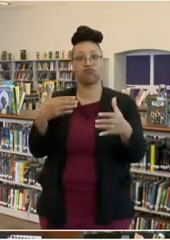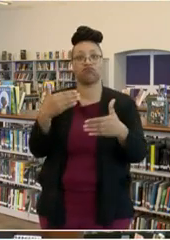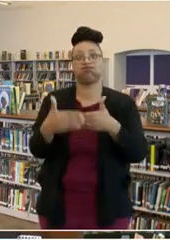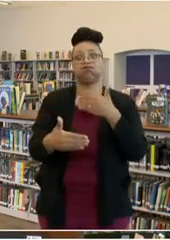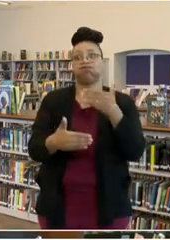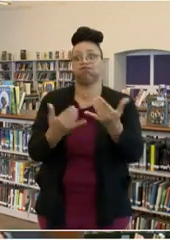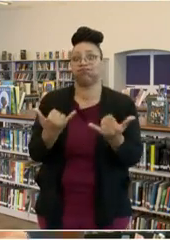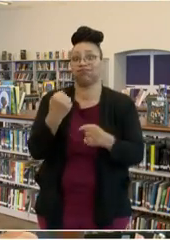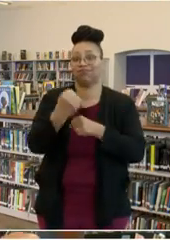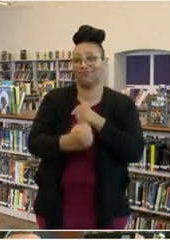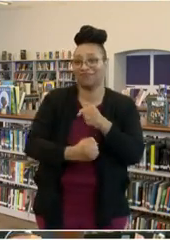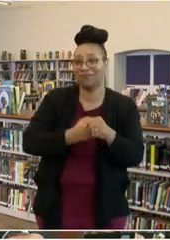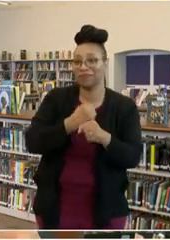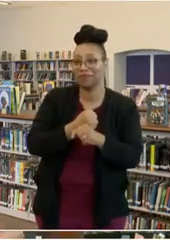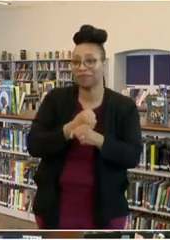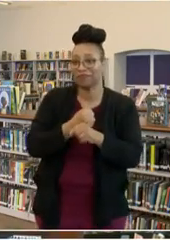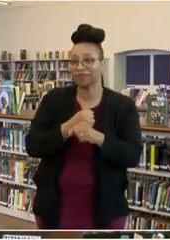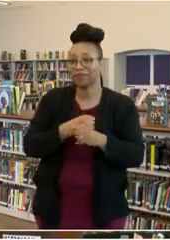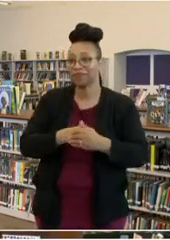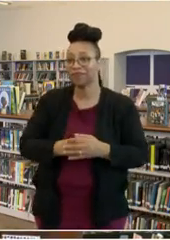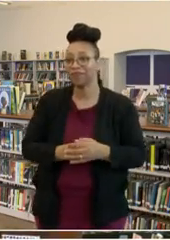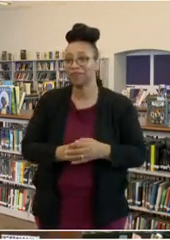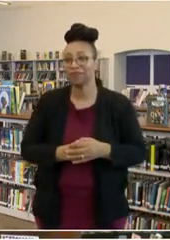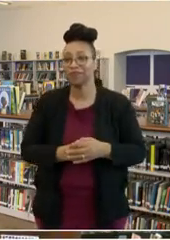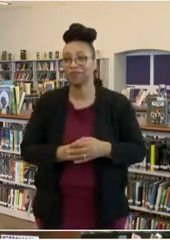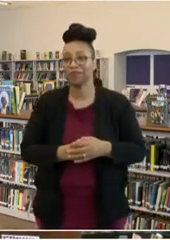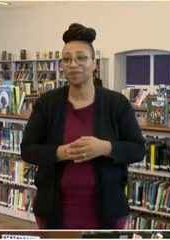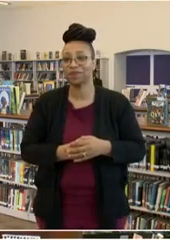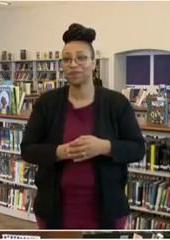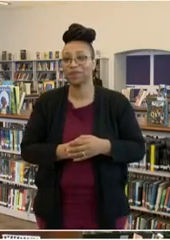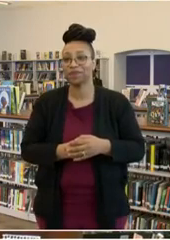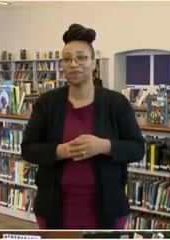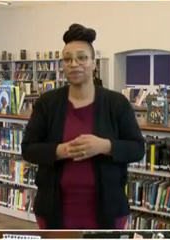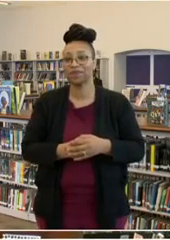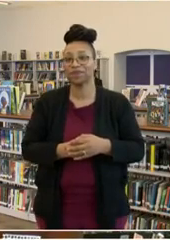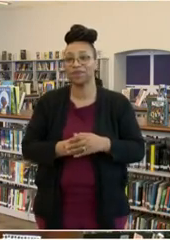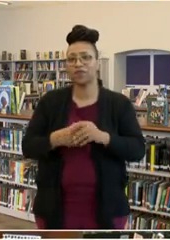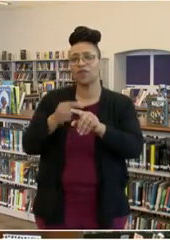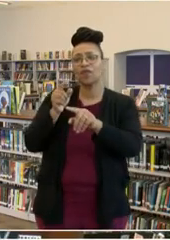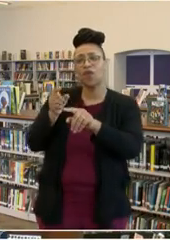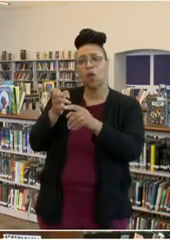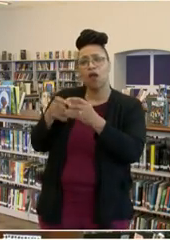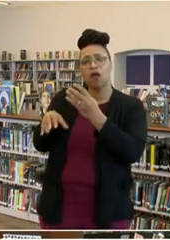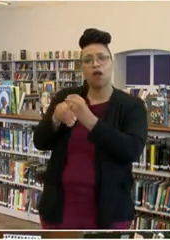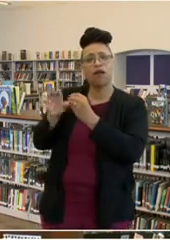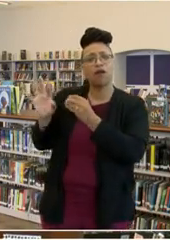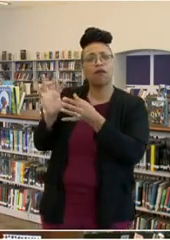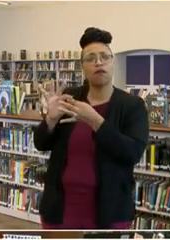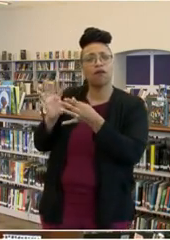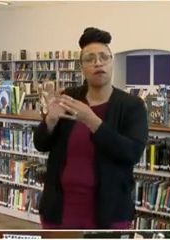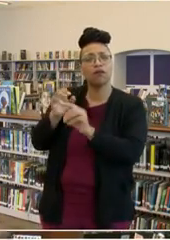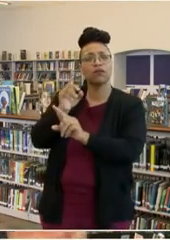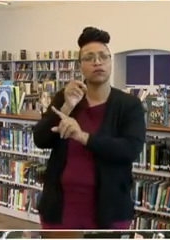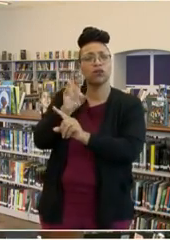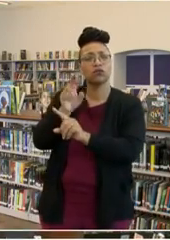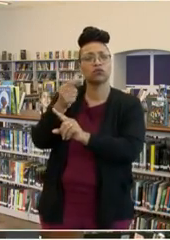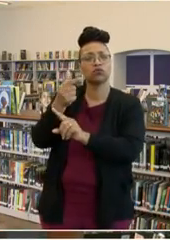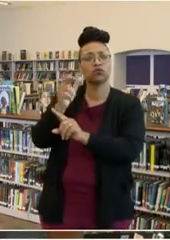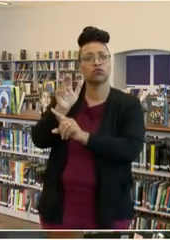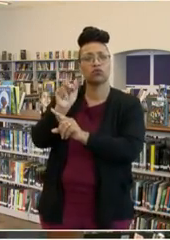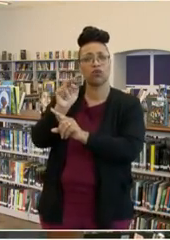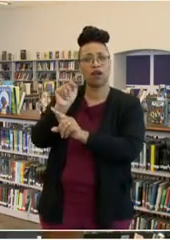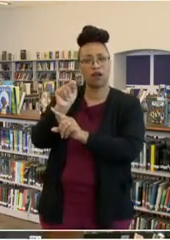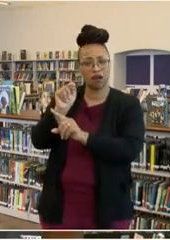Dr. Grant said earlier, is that sometimes there's a misconception about tutoring, that we only do it when, students are